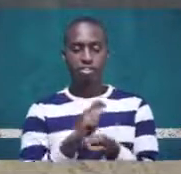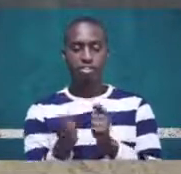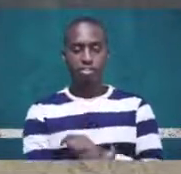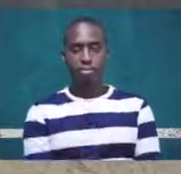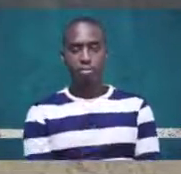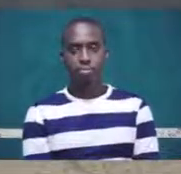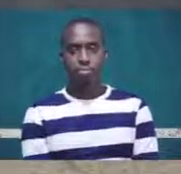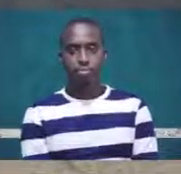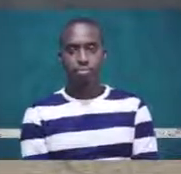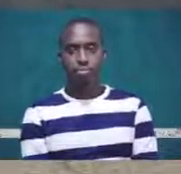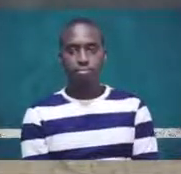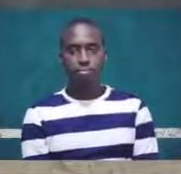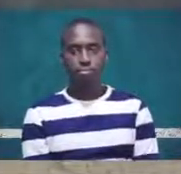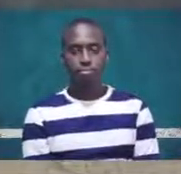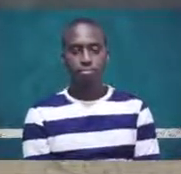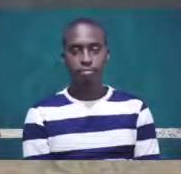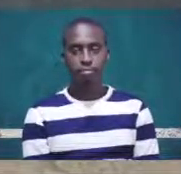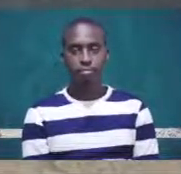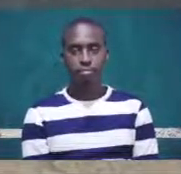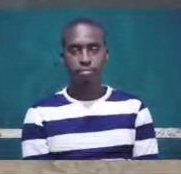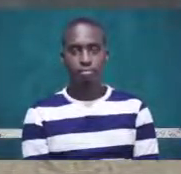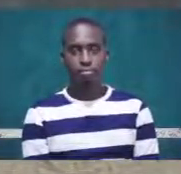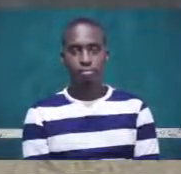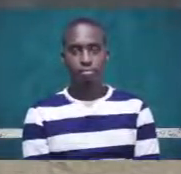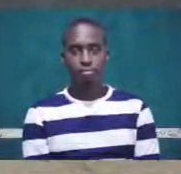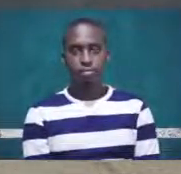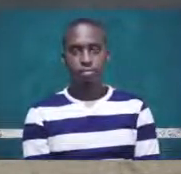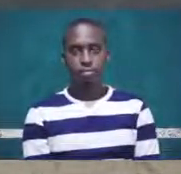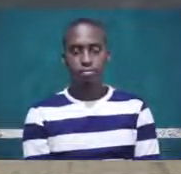of future price changes.